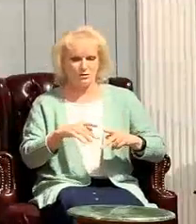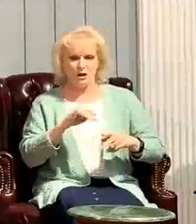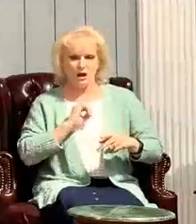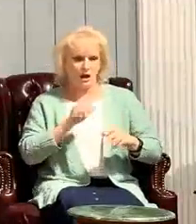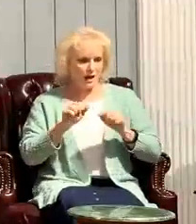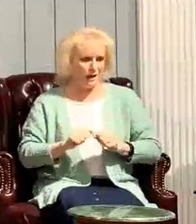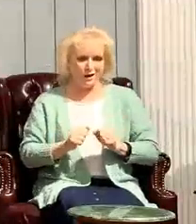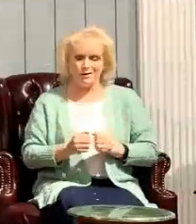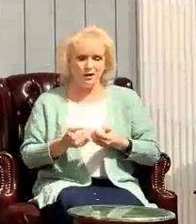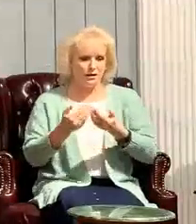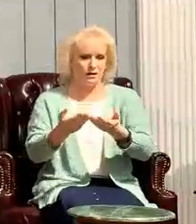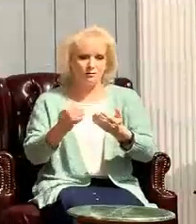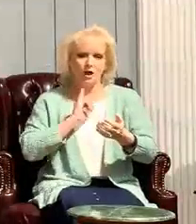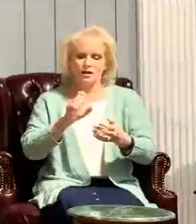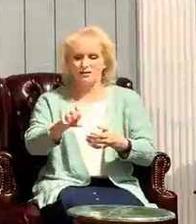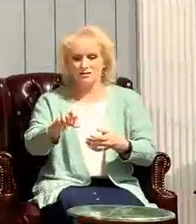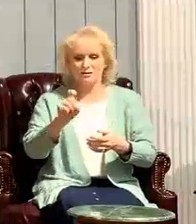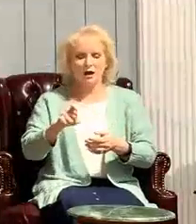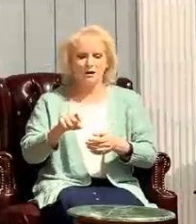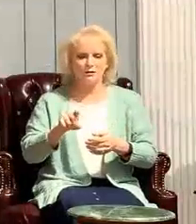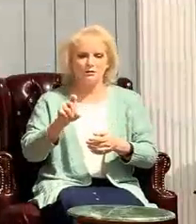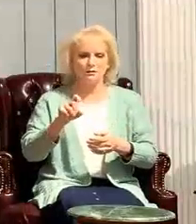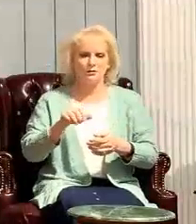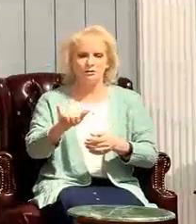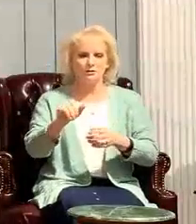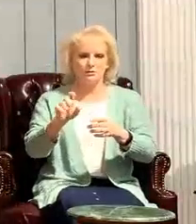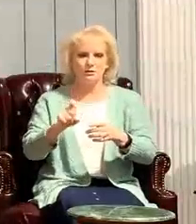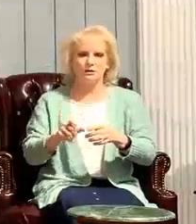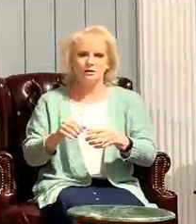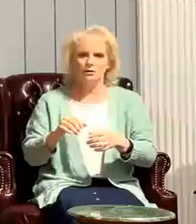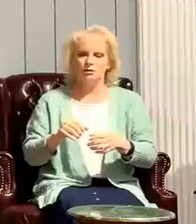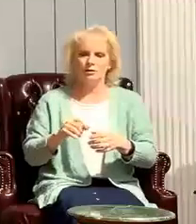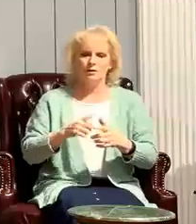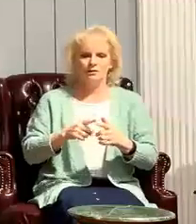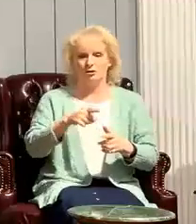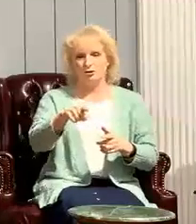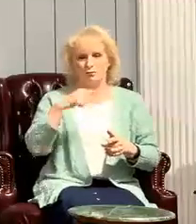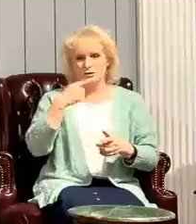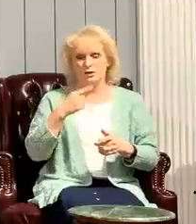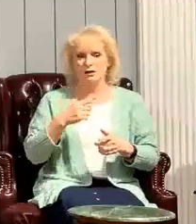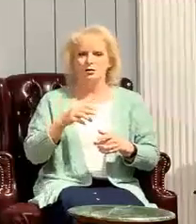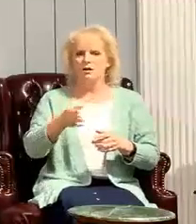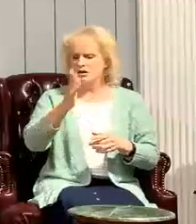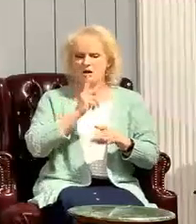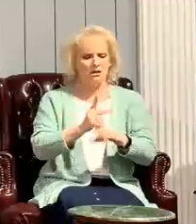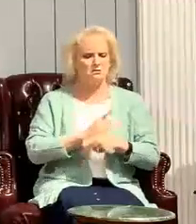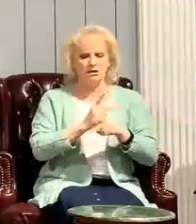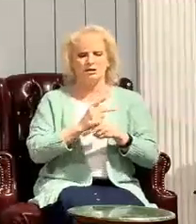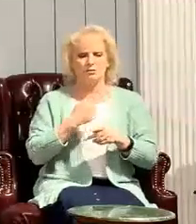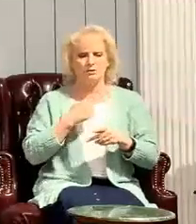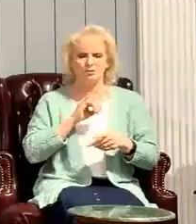need. And then what you're doing is you're saying, well, God hasn't taken care of me so that I can be who He wants me to be. Another thing